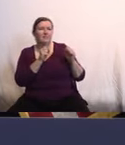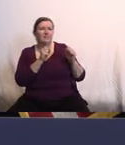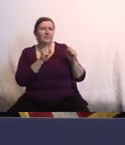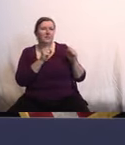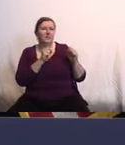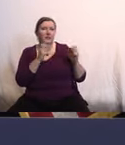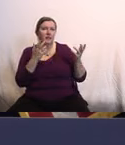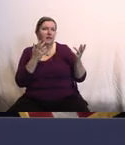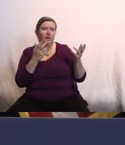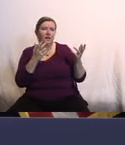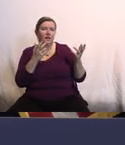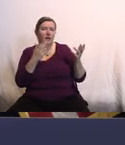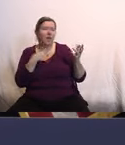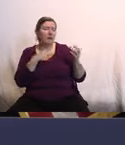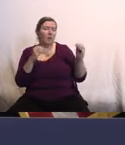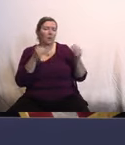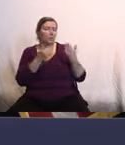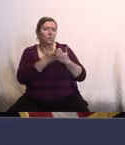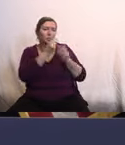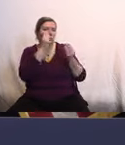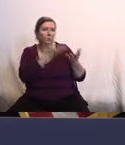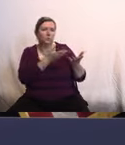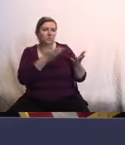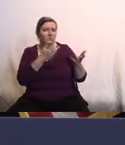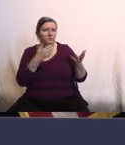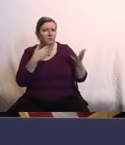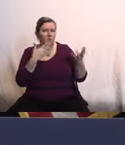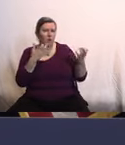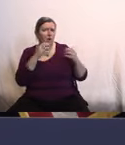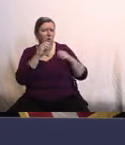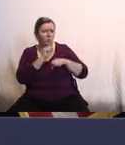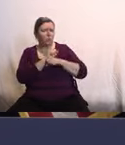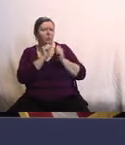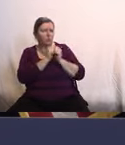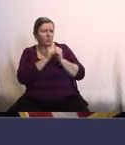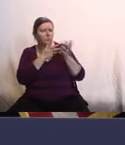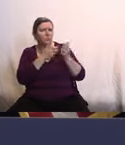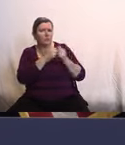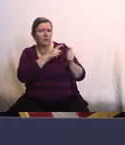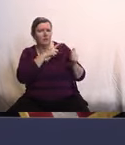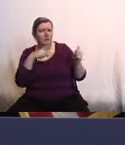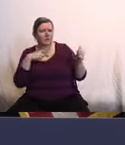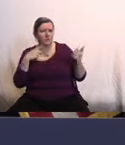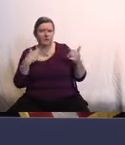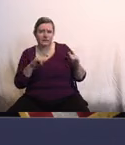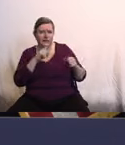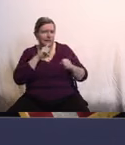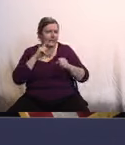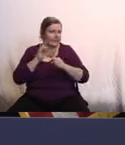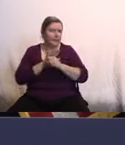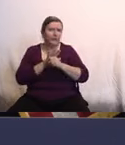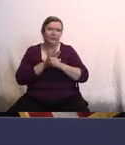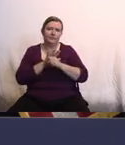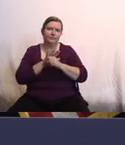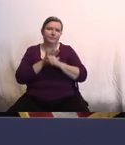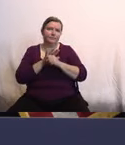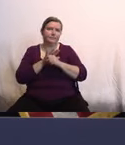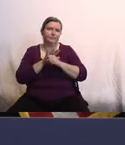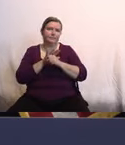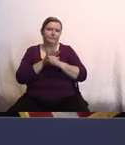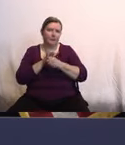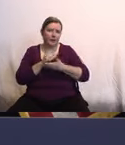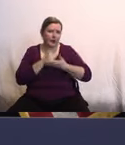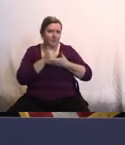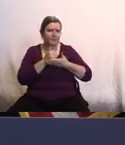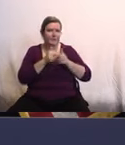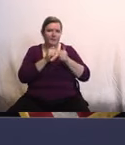news in terms of, obviously want to work with legislative leadership, but we're committed to that. We think it makes New Jersey a